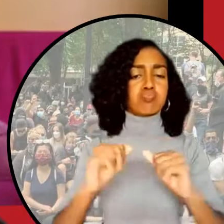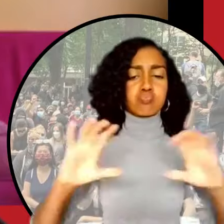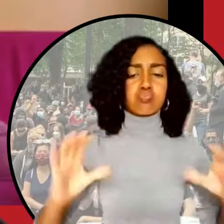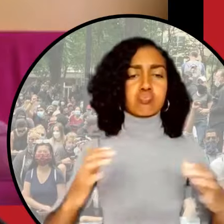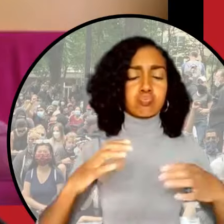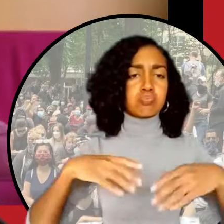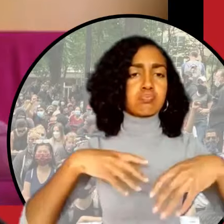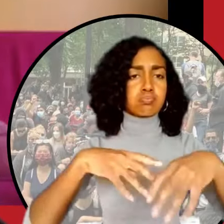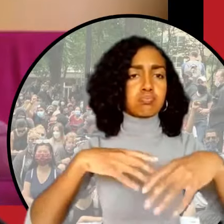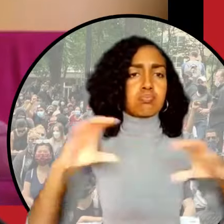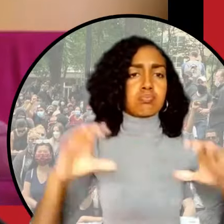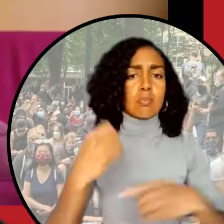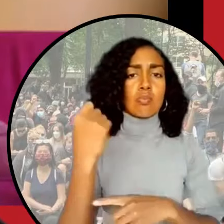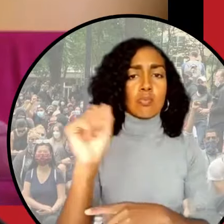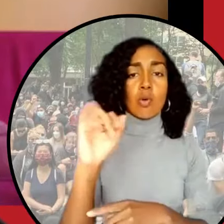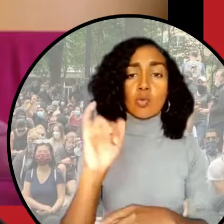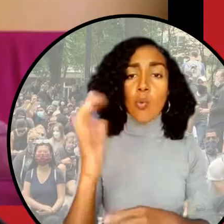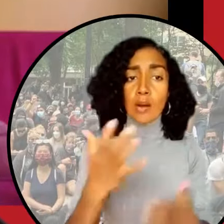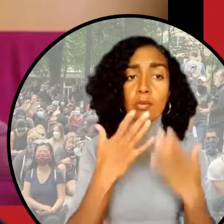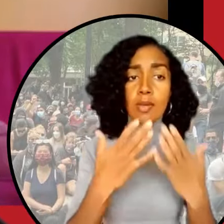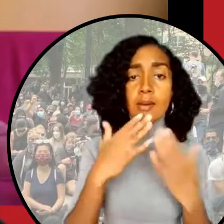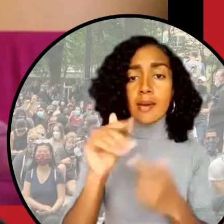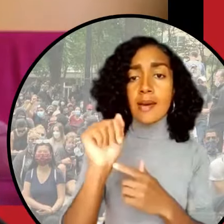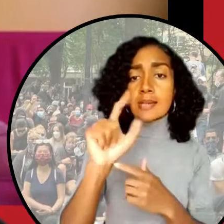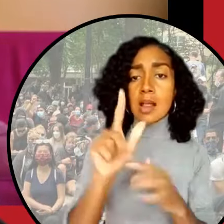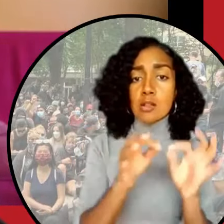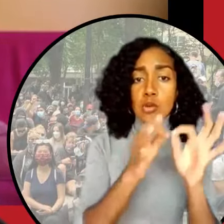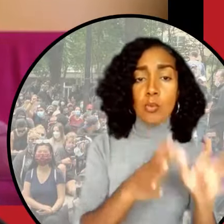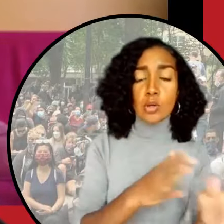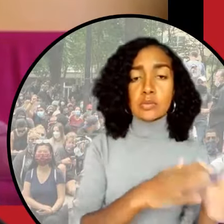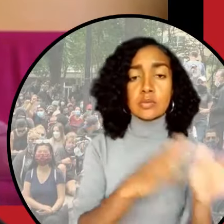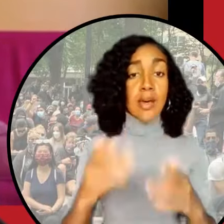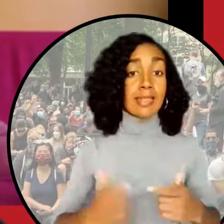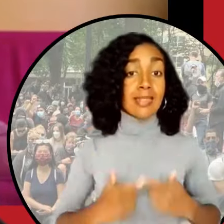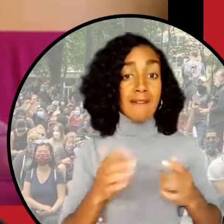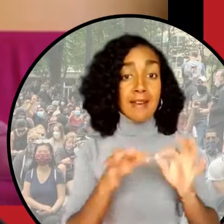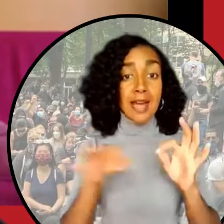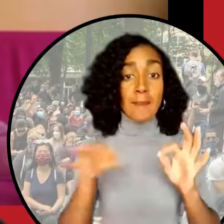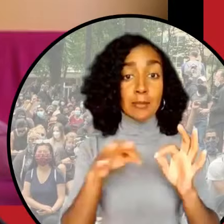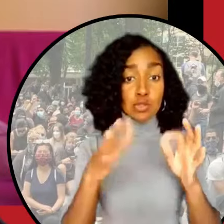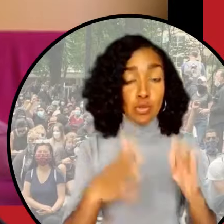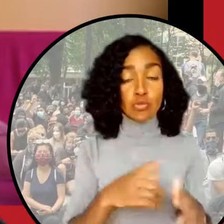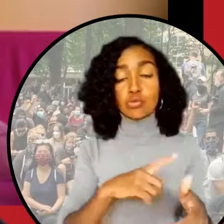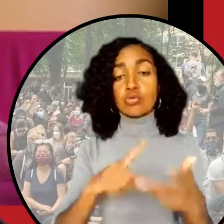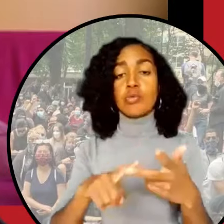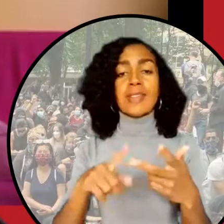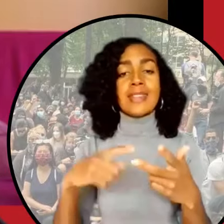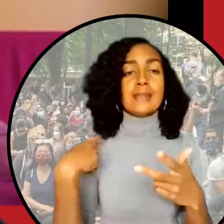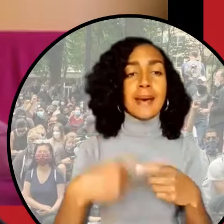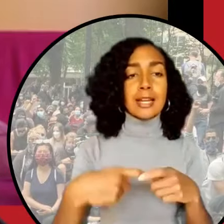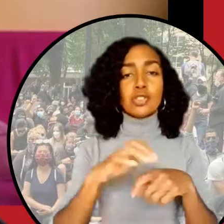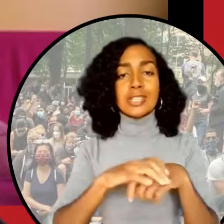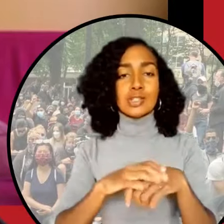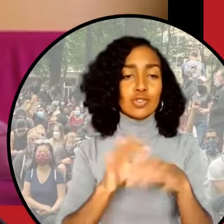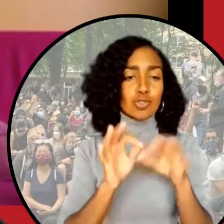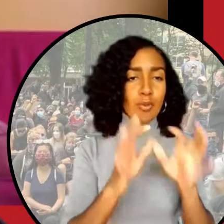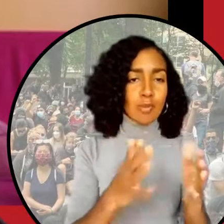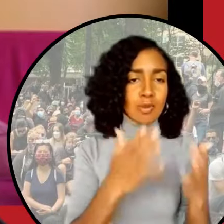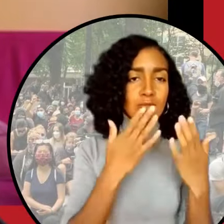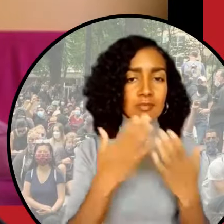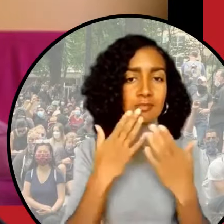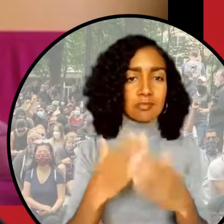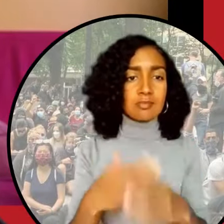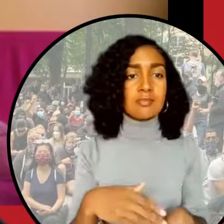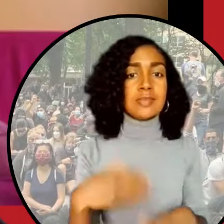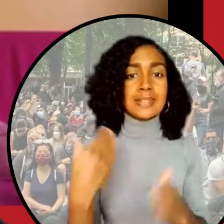the ASL interpreters, the live captioners, and the Spanish-English interpreters. So again, I'm Ijeris